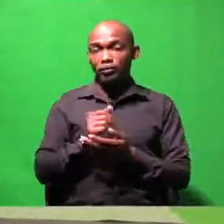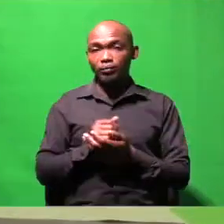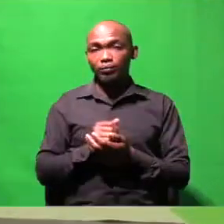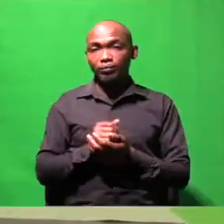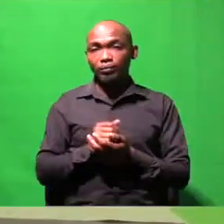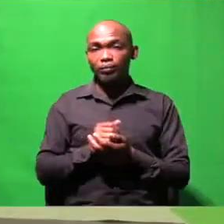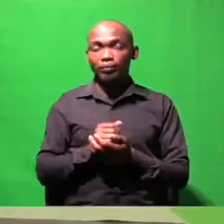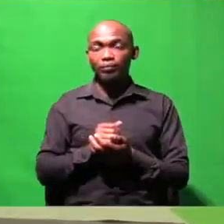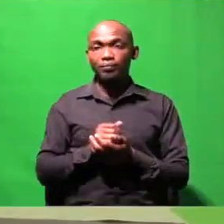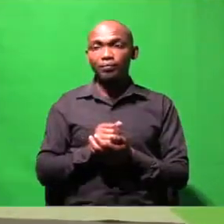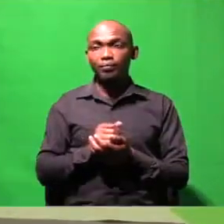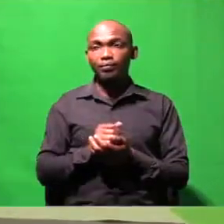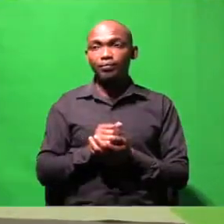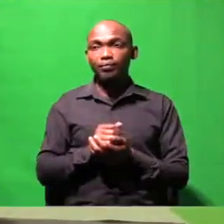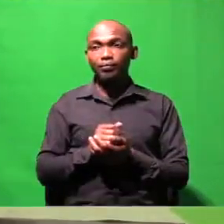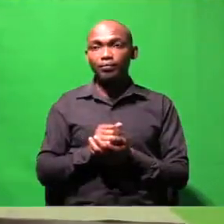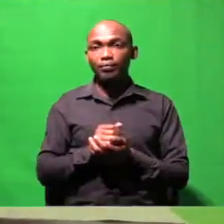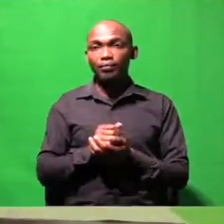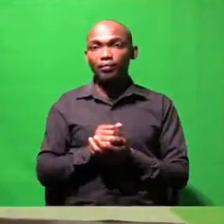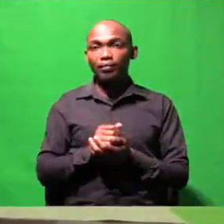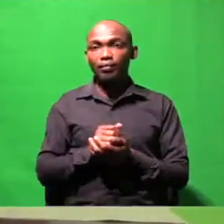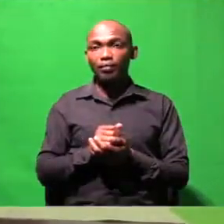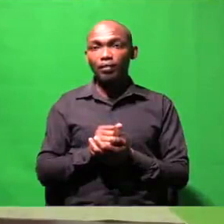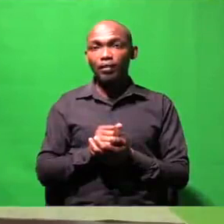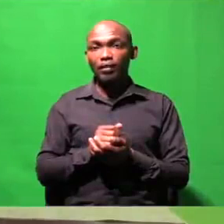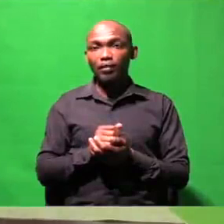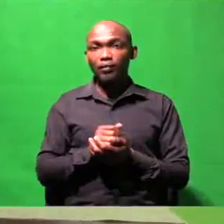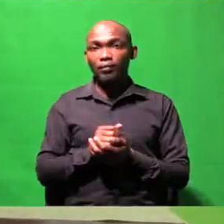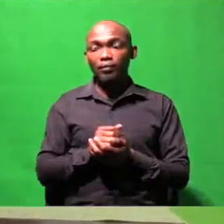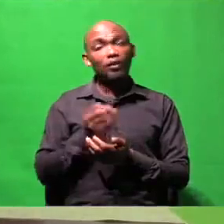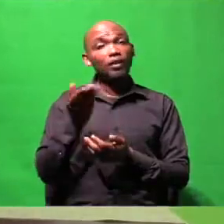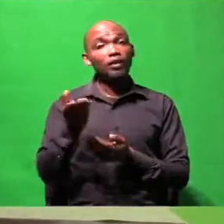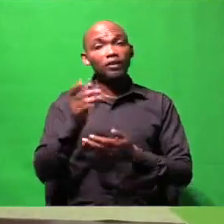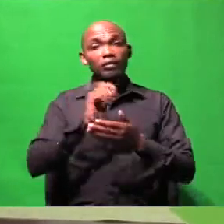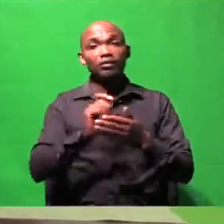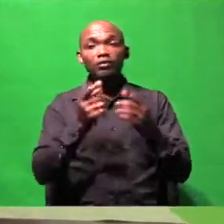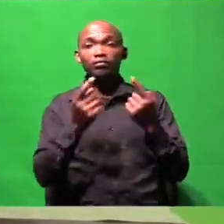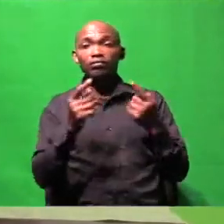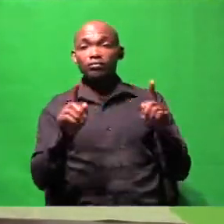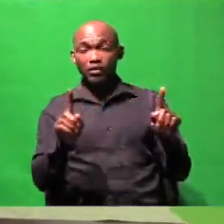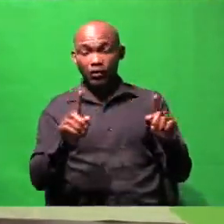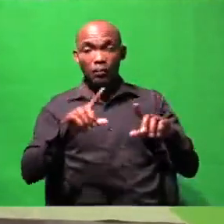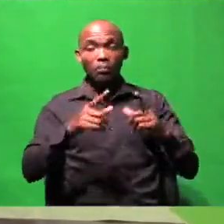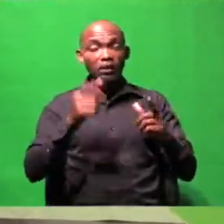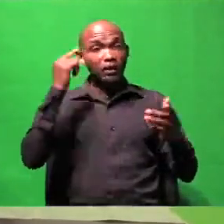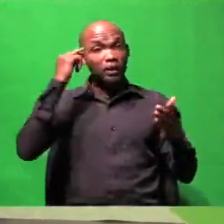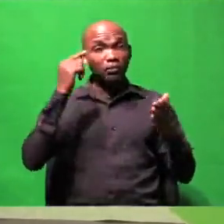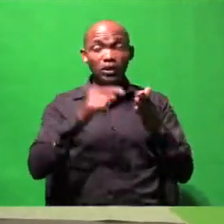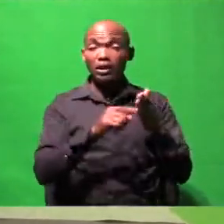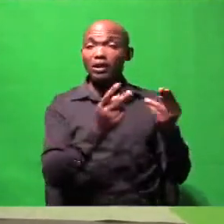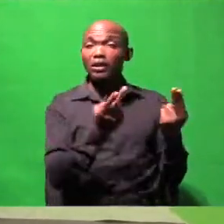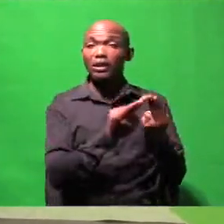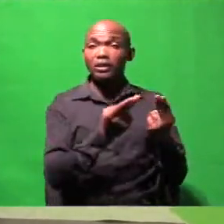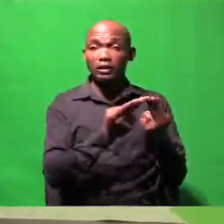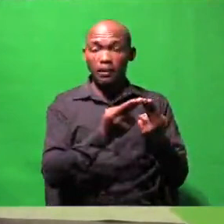is on other version, but it sounds same as in meaning.